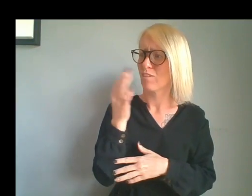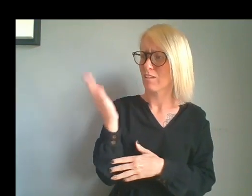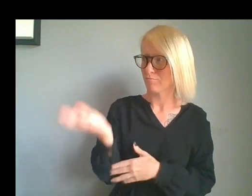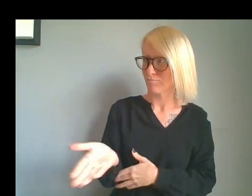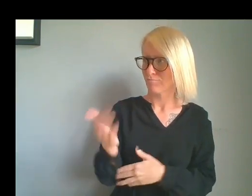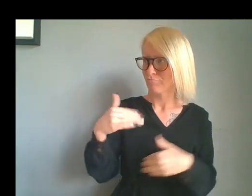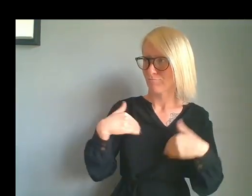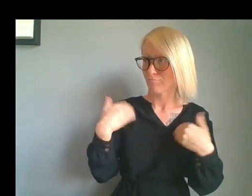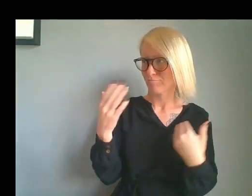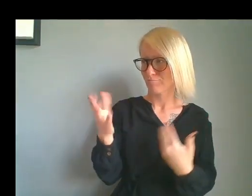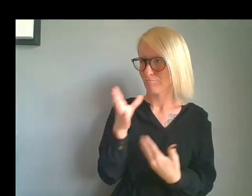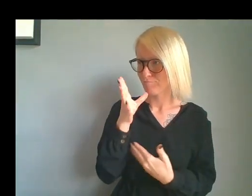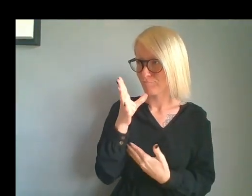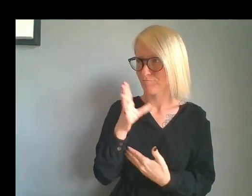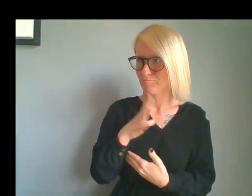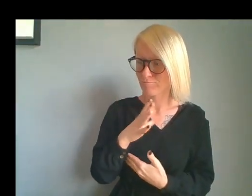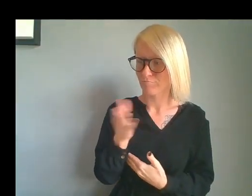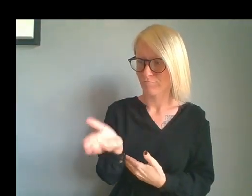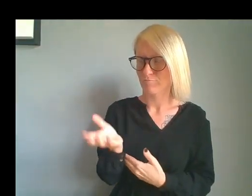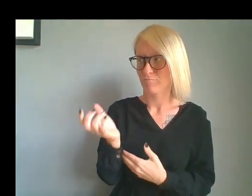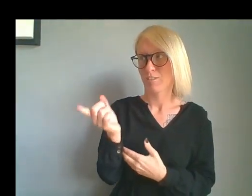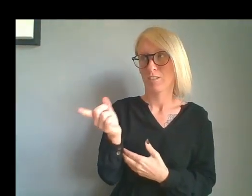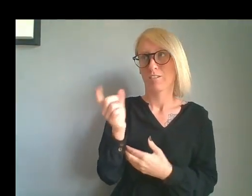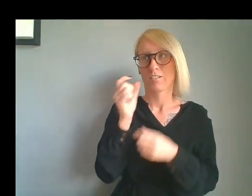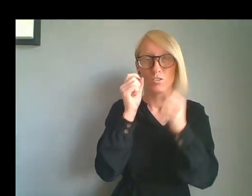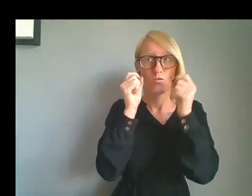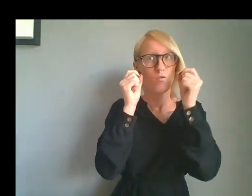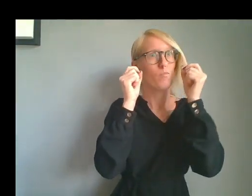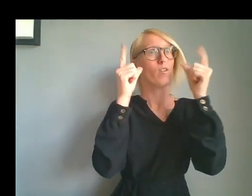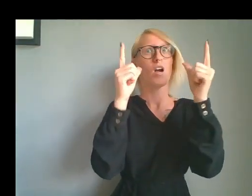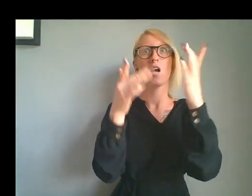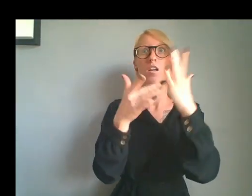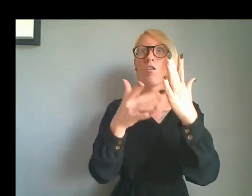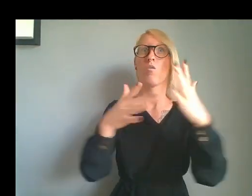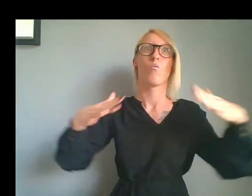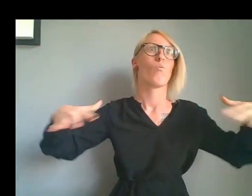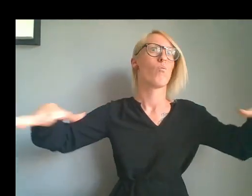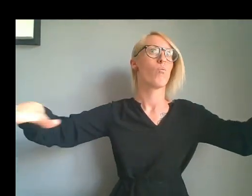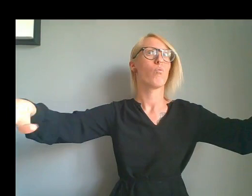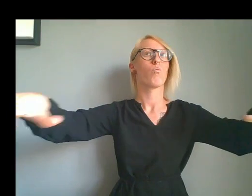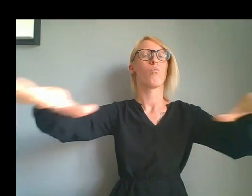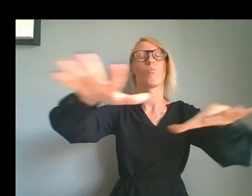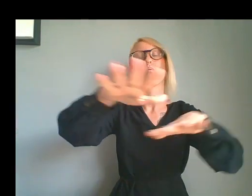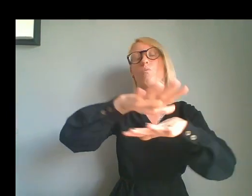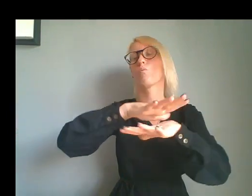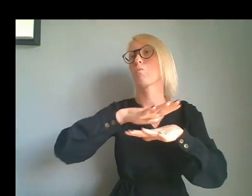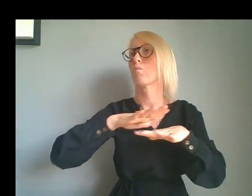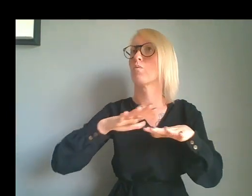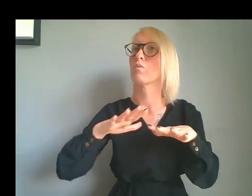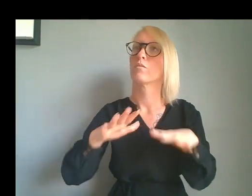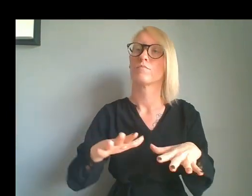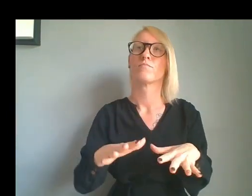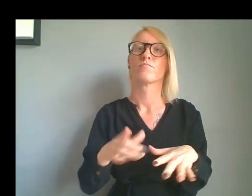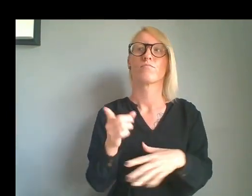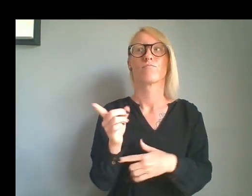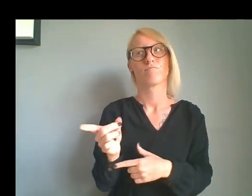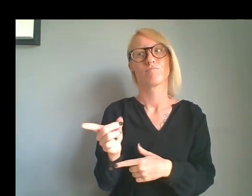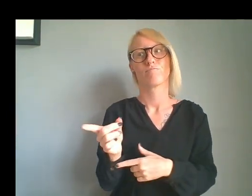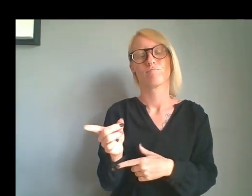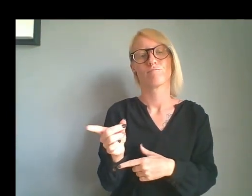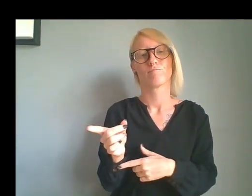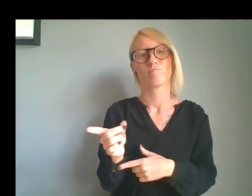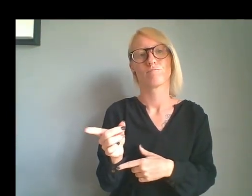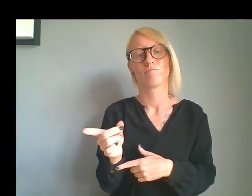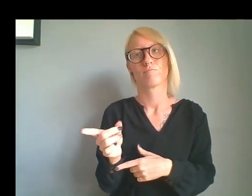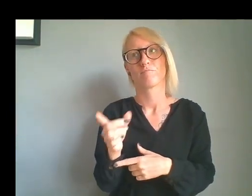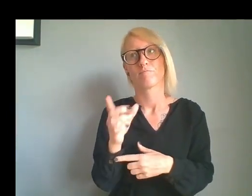who will really open your eyes to the technology world around you and will do some